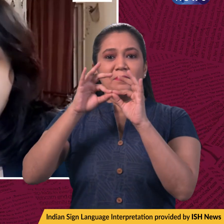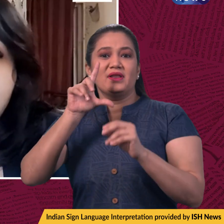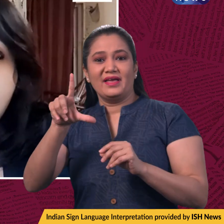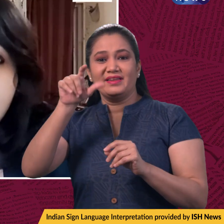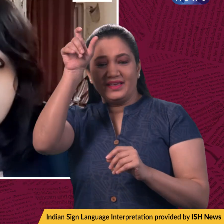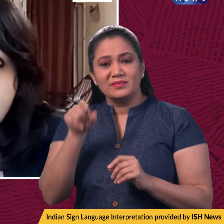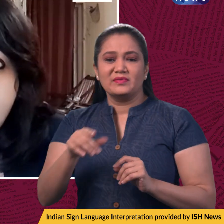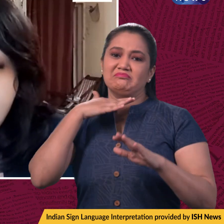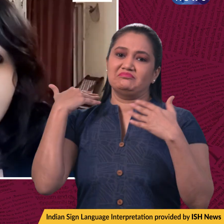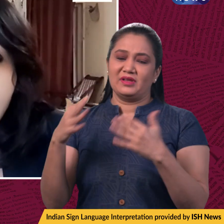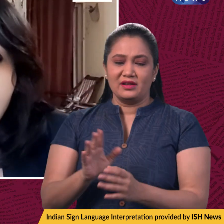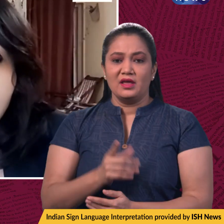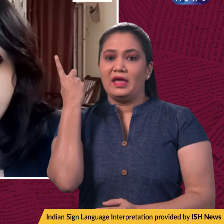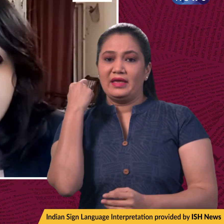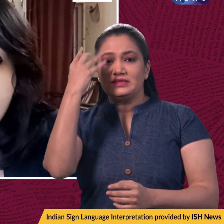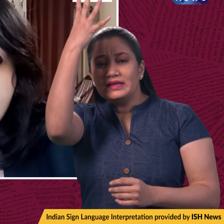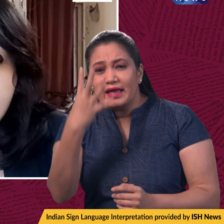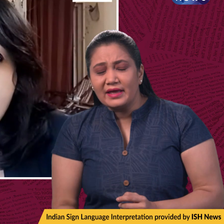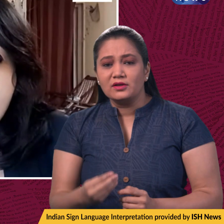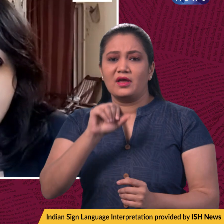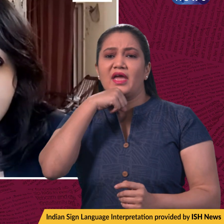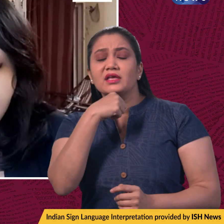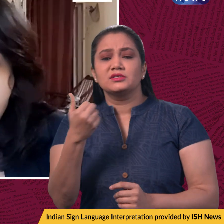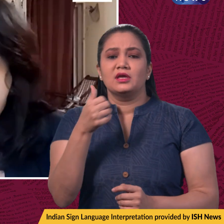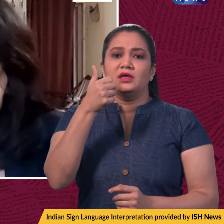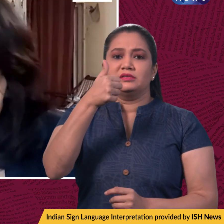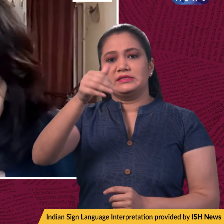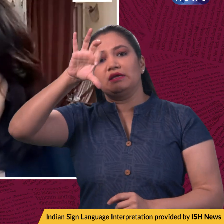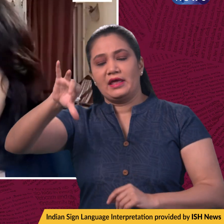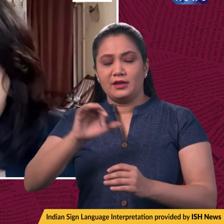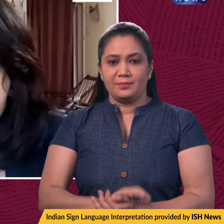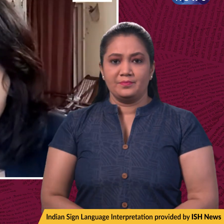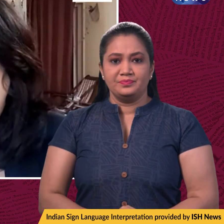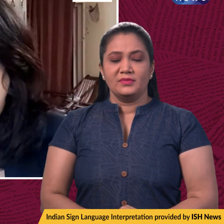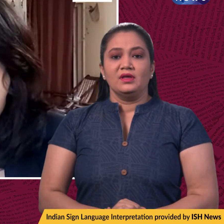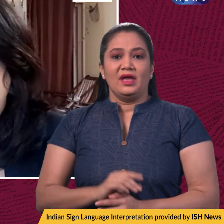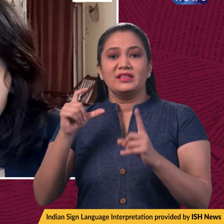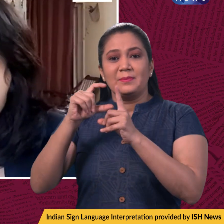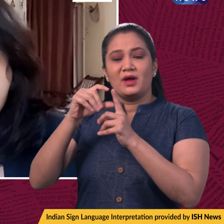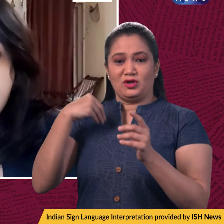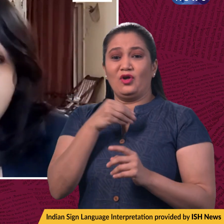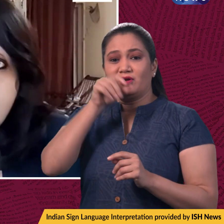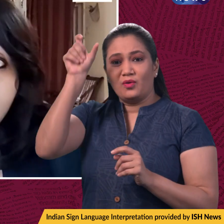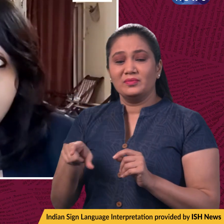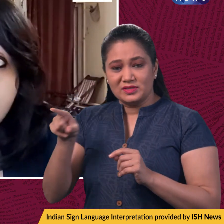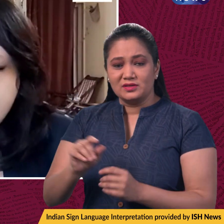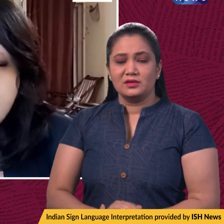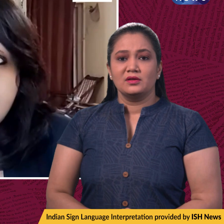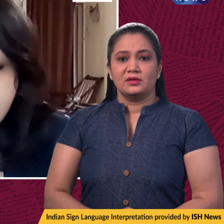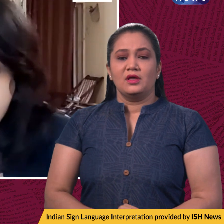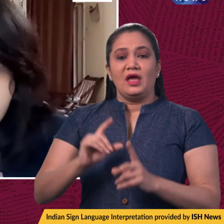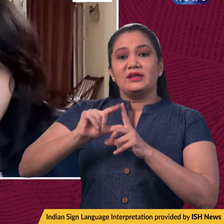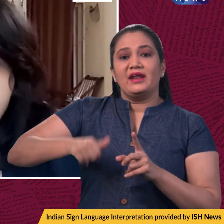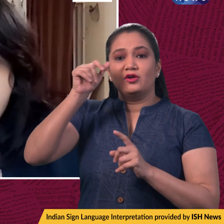Bappi Lahiri, who passed away yesterday night at the age of 69. Dr. Deepak Namjoshi, who is a treating doctor and